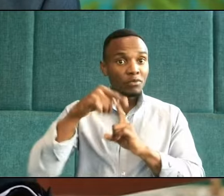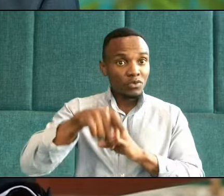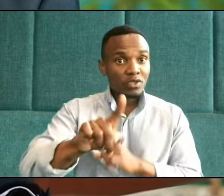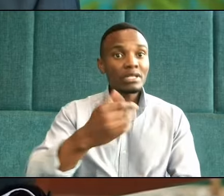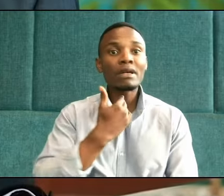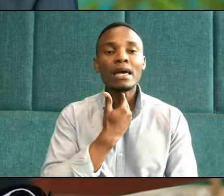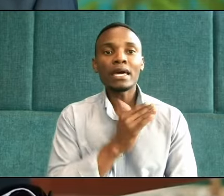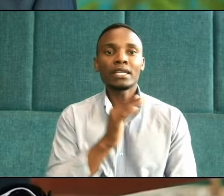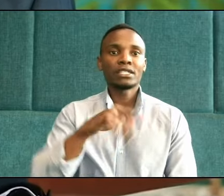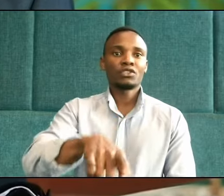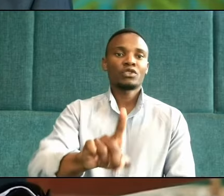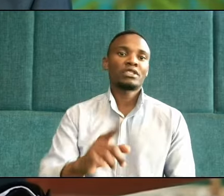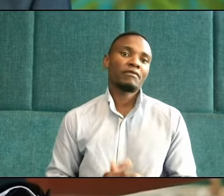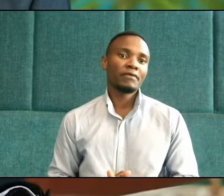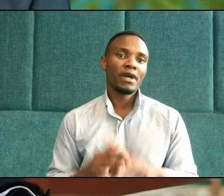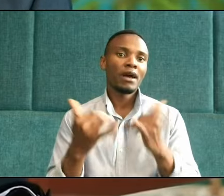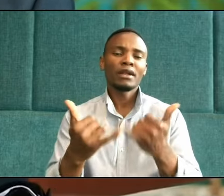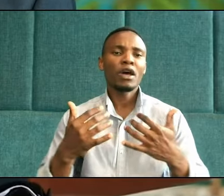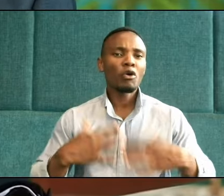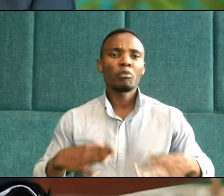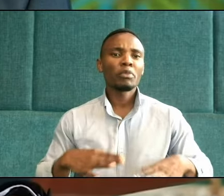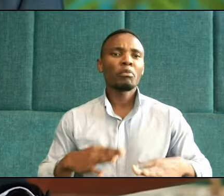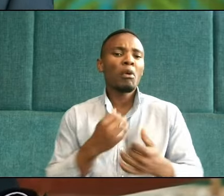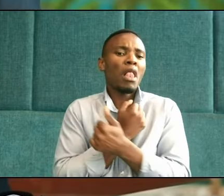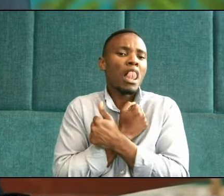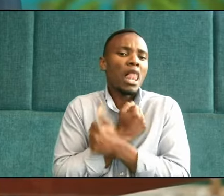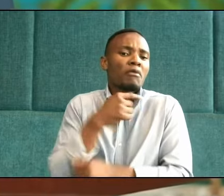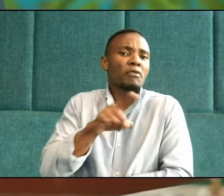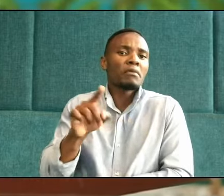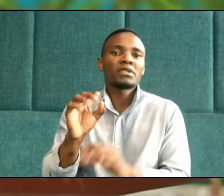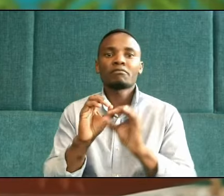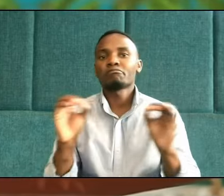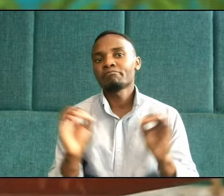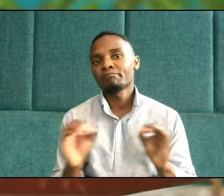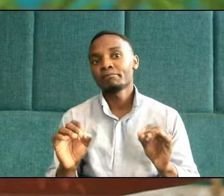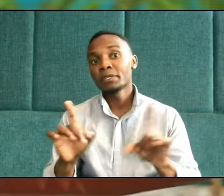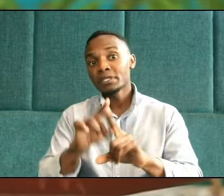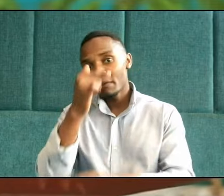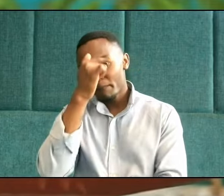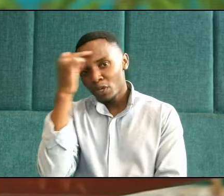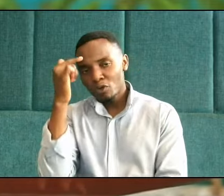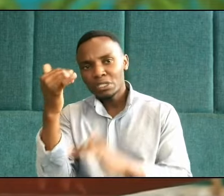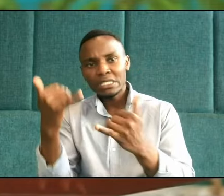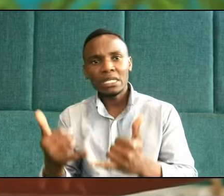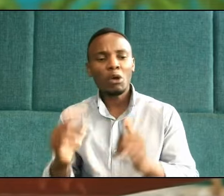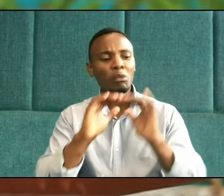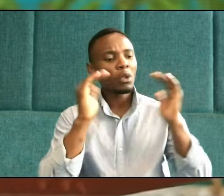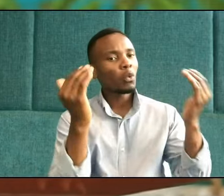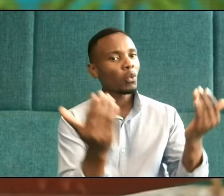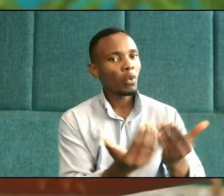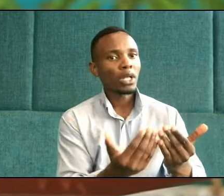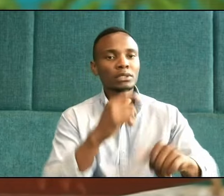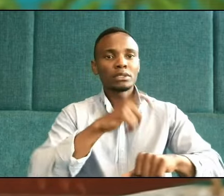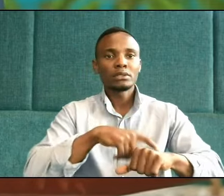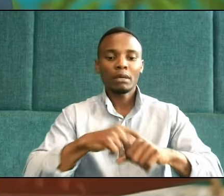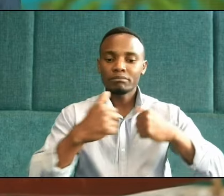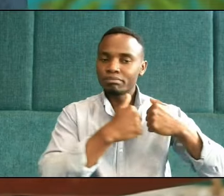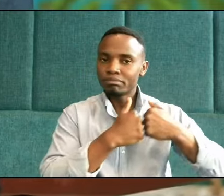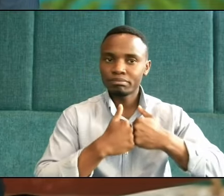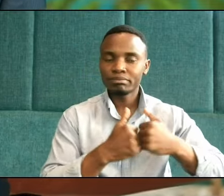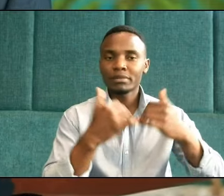yourself. People no longer value who they are, and because of the difficult times we are living in, there is a lot